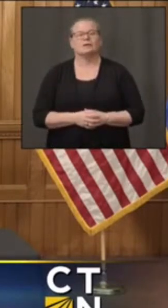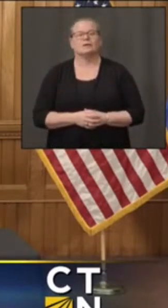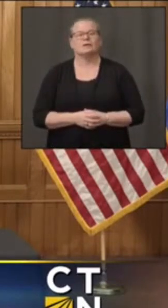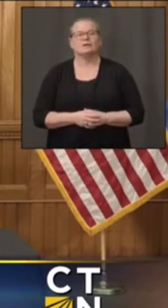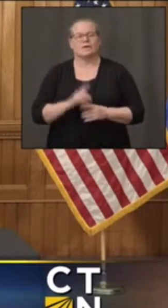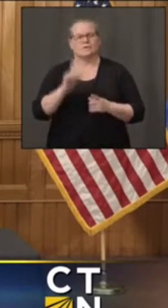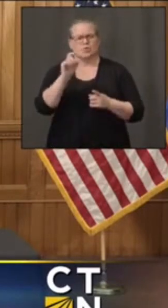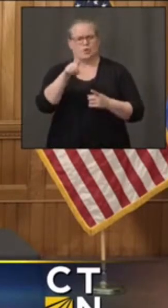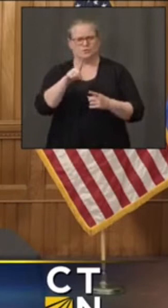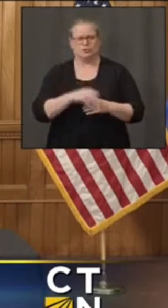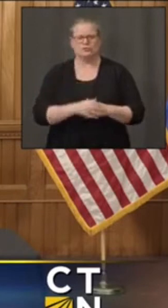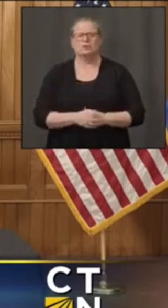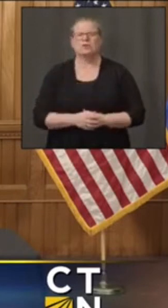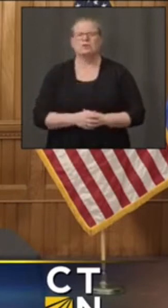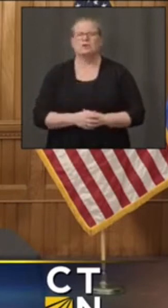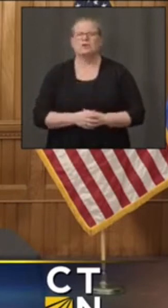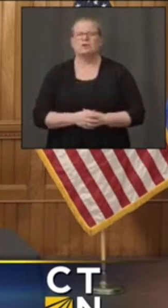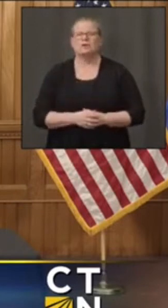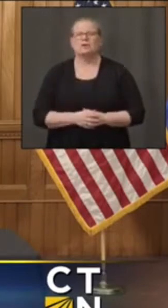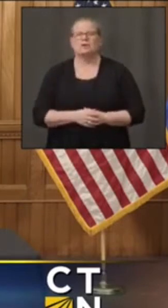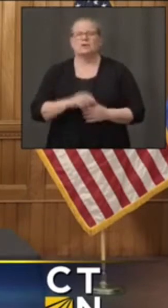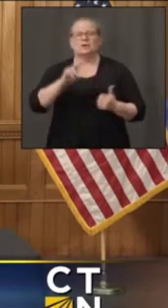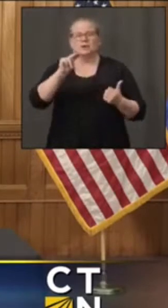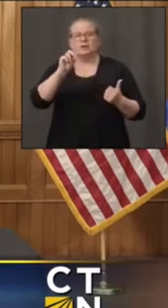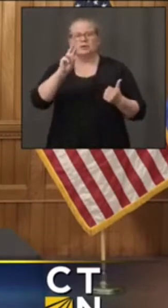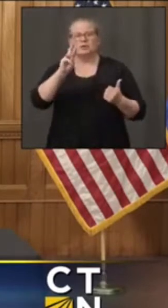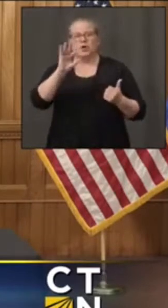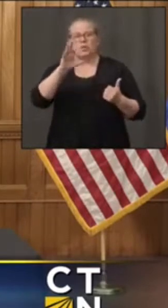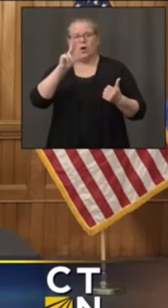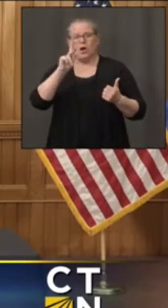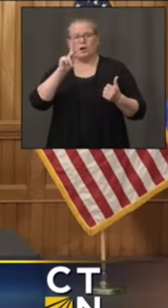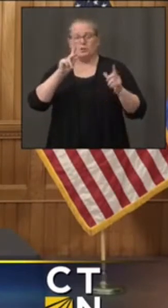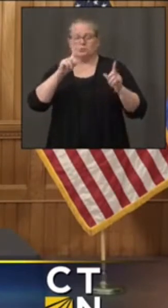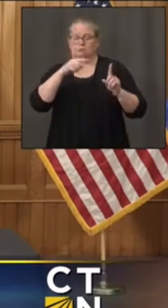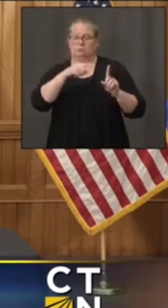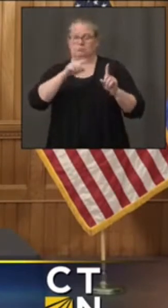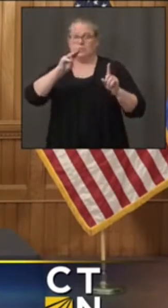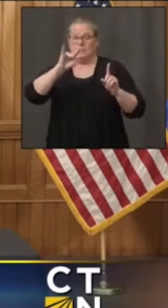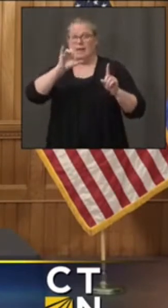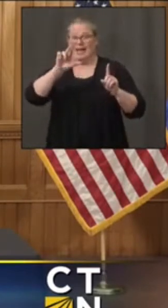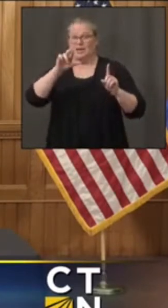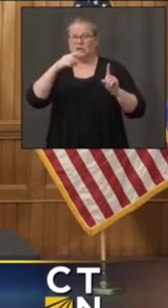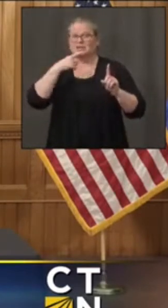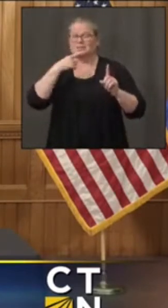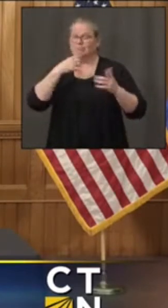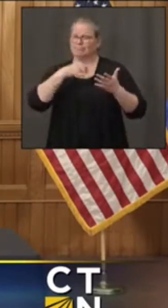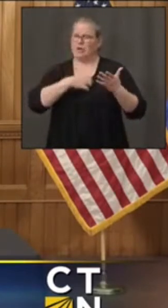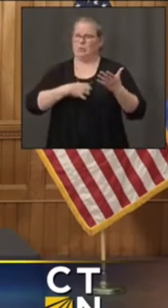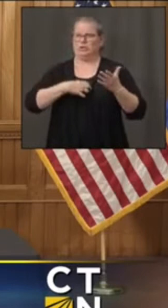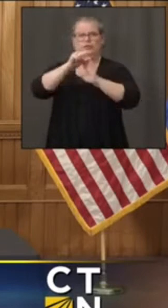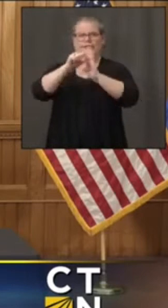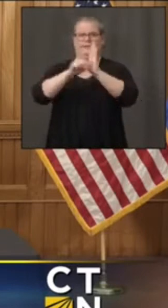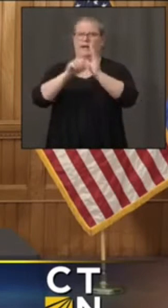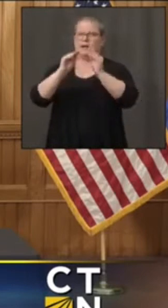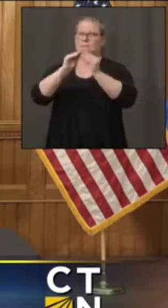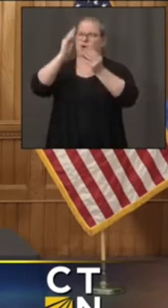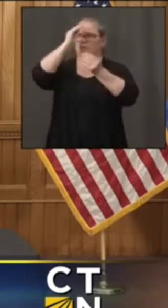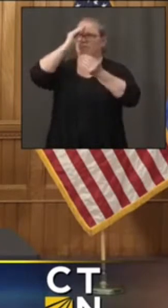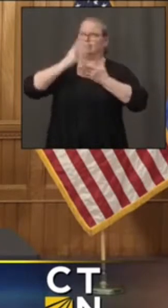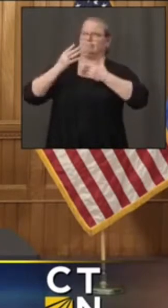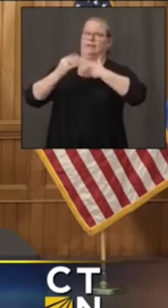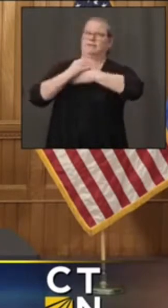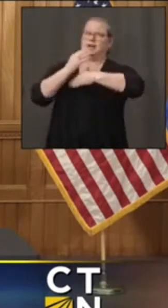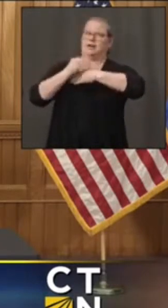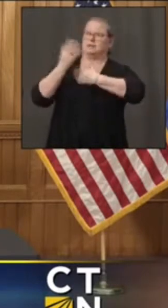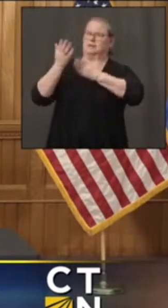of Norwalk said that he wished the state would provide more guidance instead of leaving it up to just the locals.